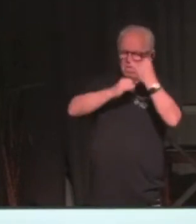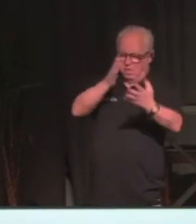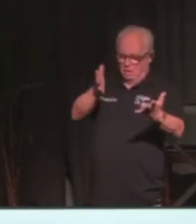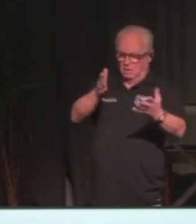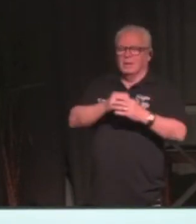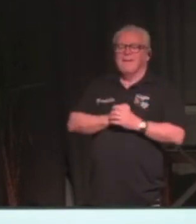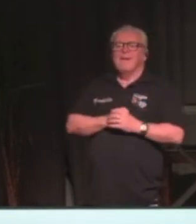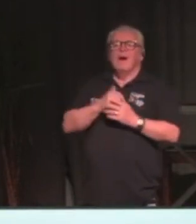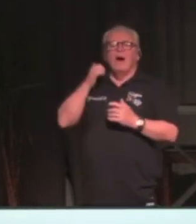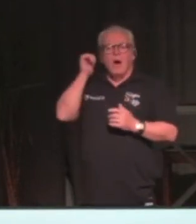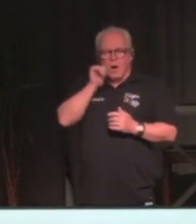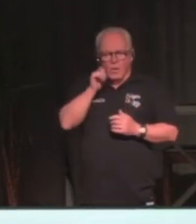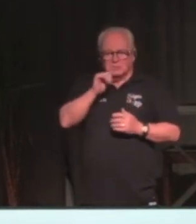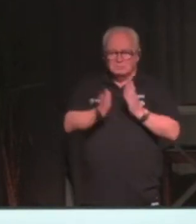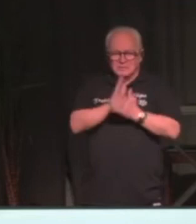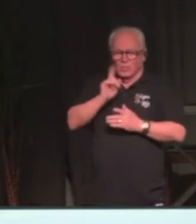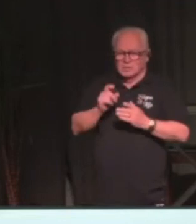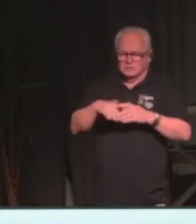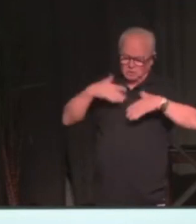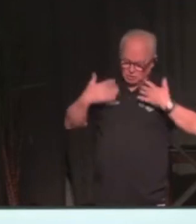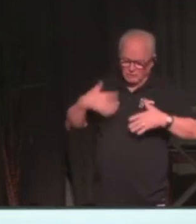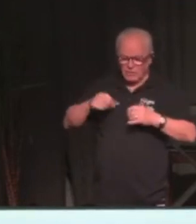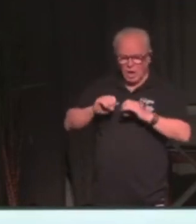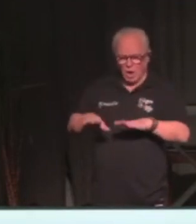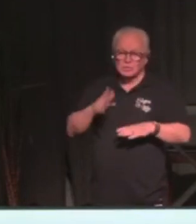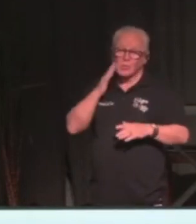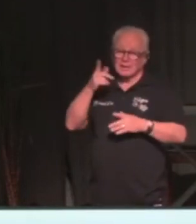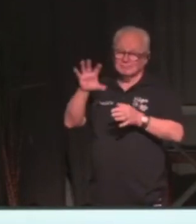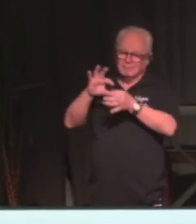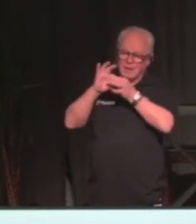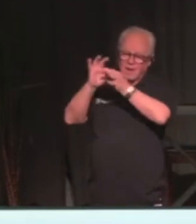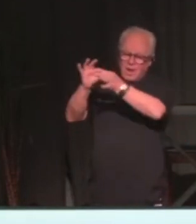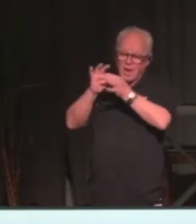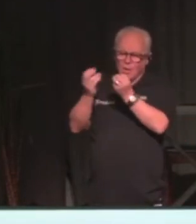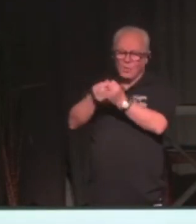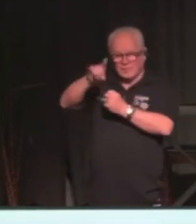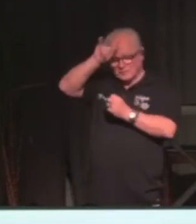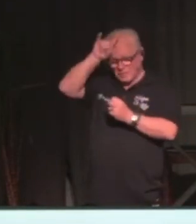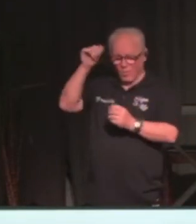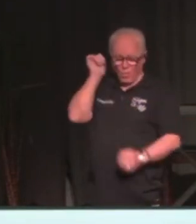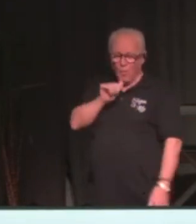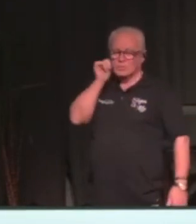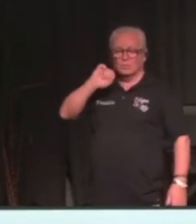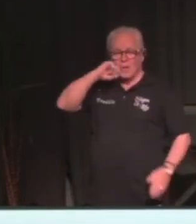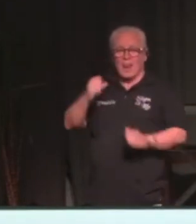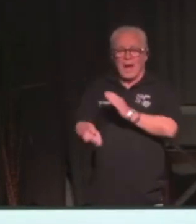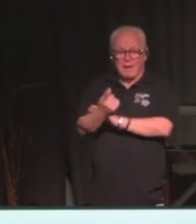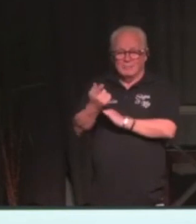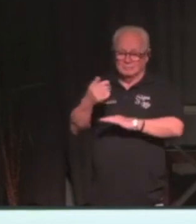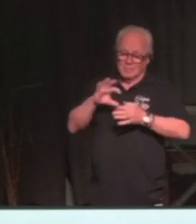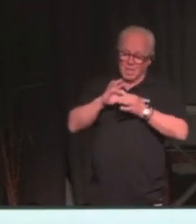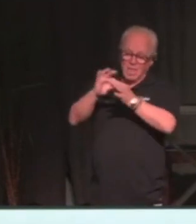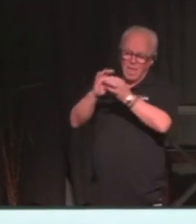and you always suffer loss on his playing field? you will always suffer loss on his playing